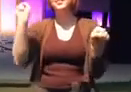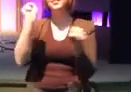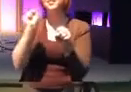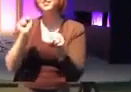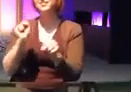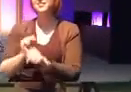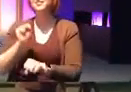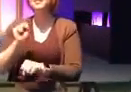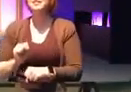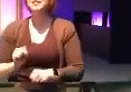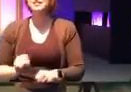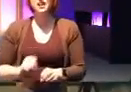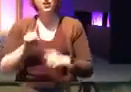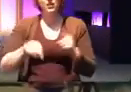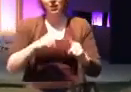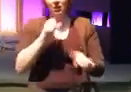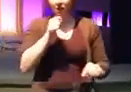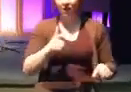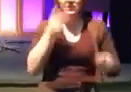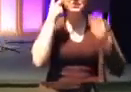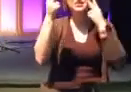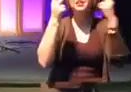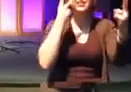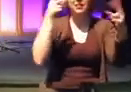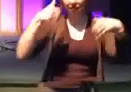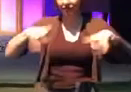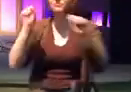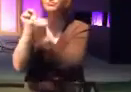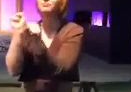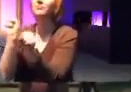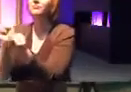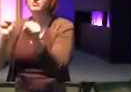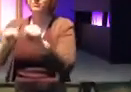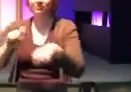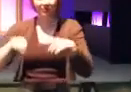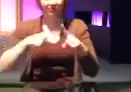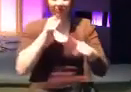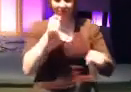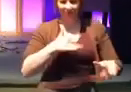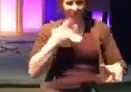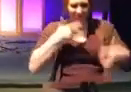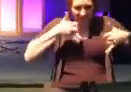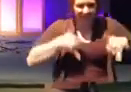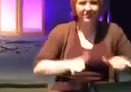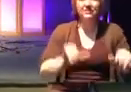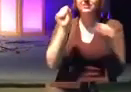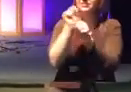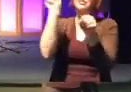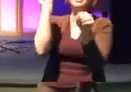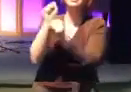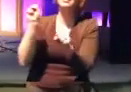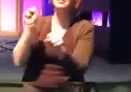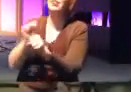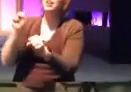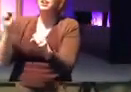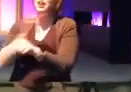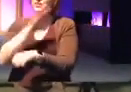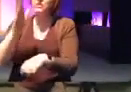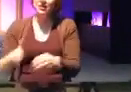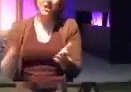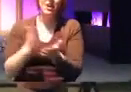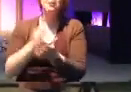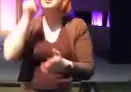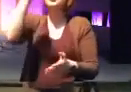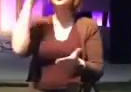working. Even when I don't see it, you're working. Even when I don't feel it, you're working. You